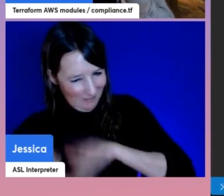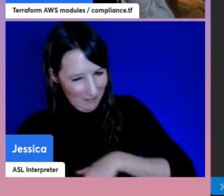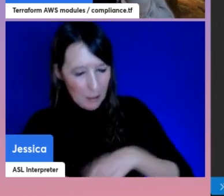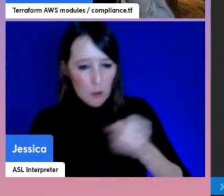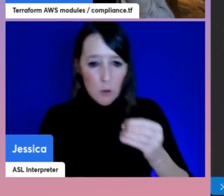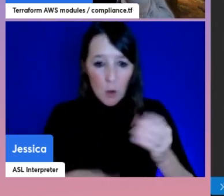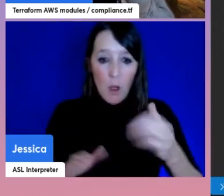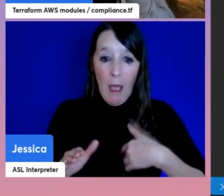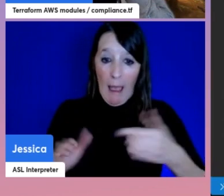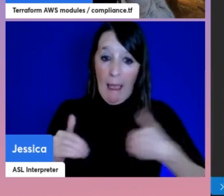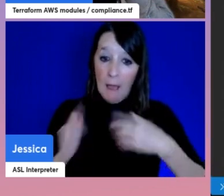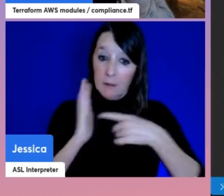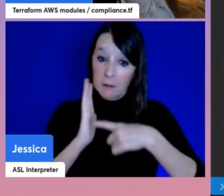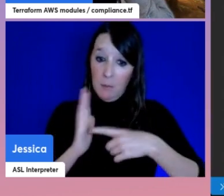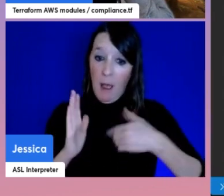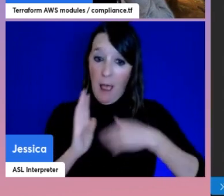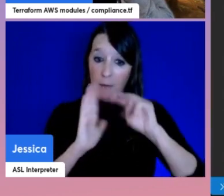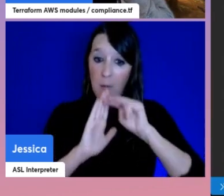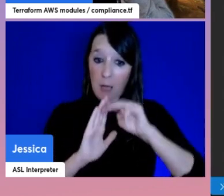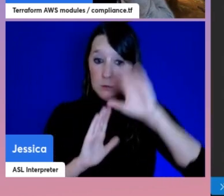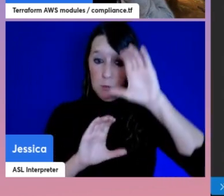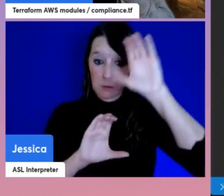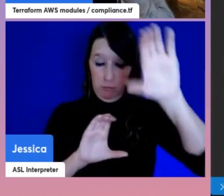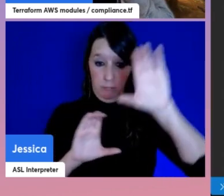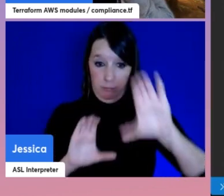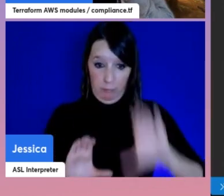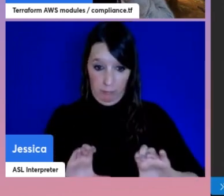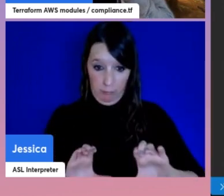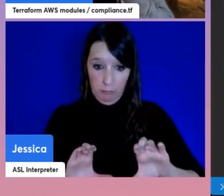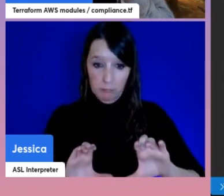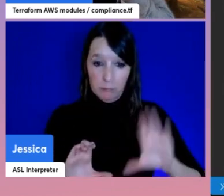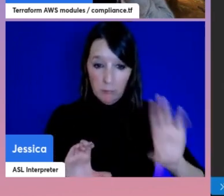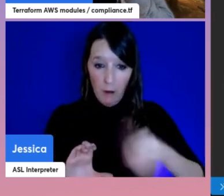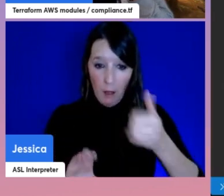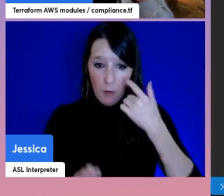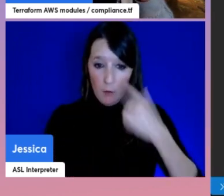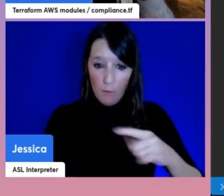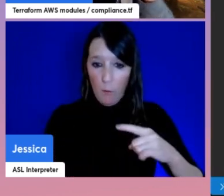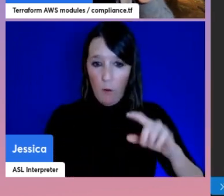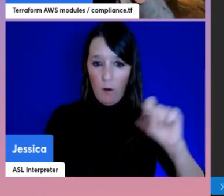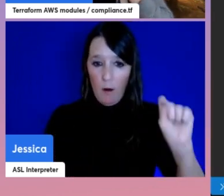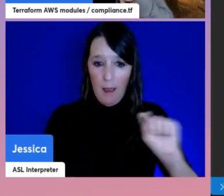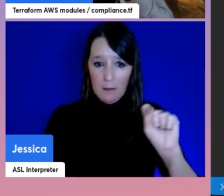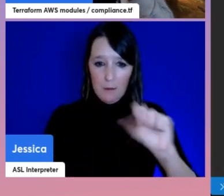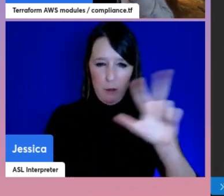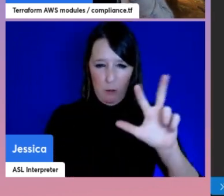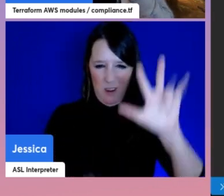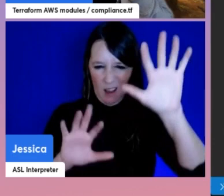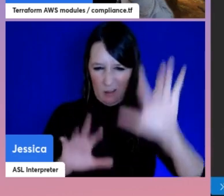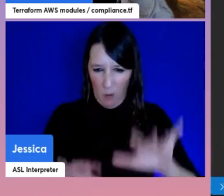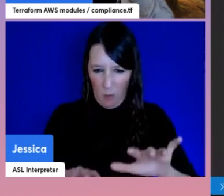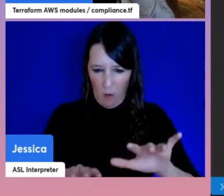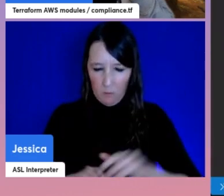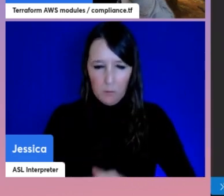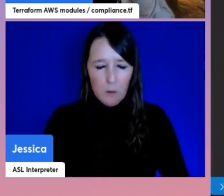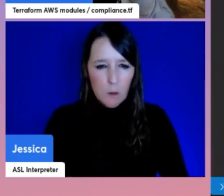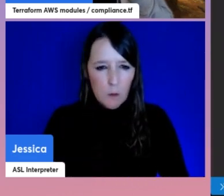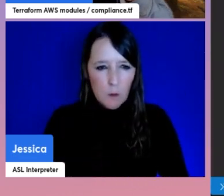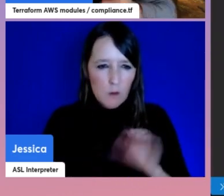for CloudFront. I have another module block for S3, and so on. So this should represent